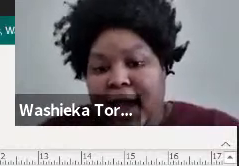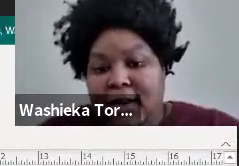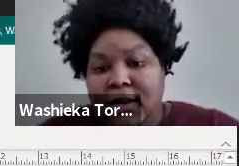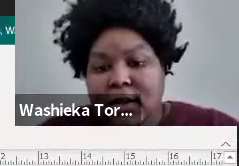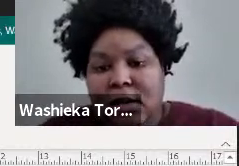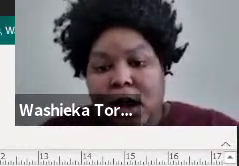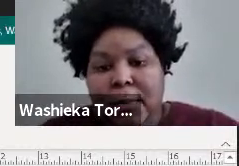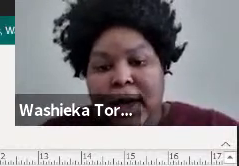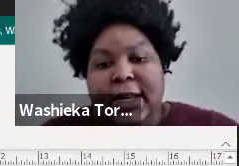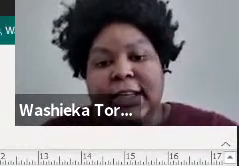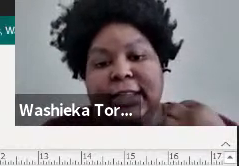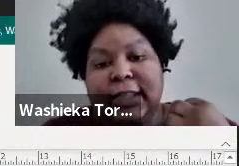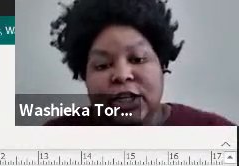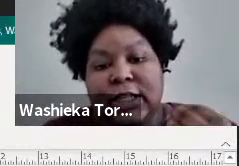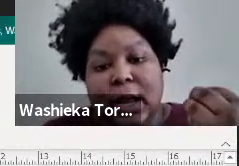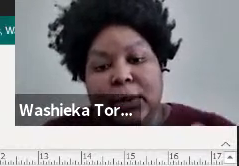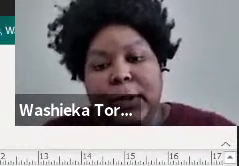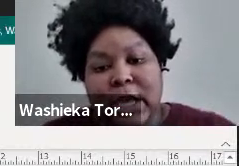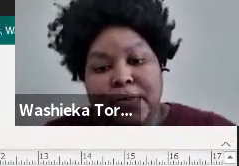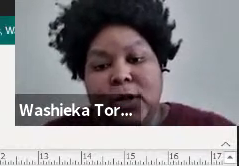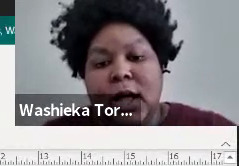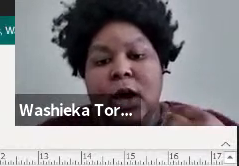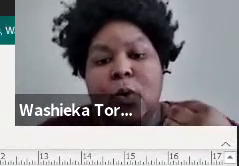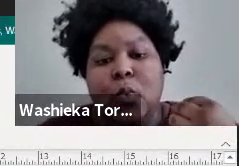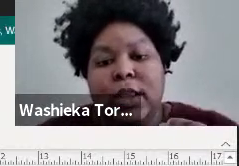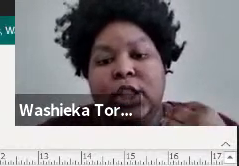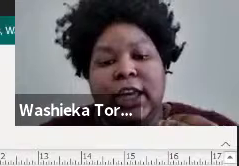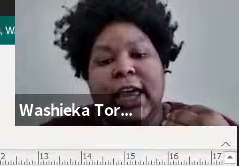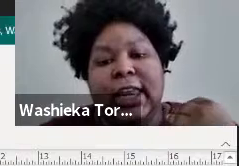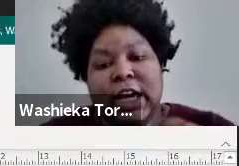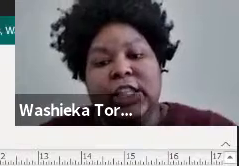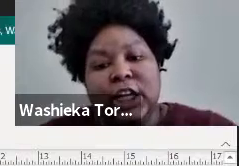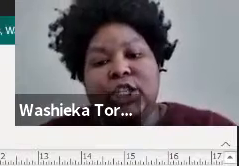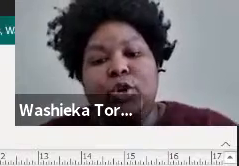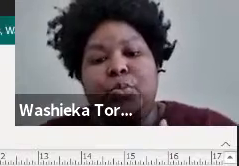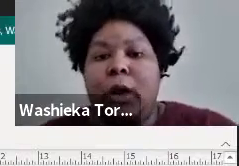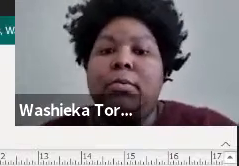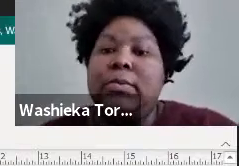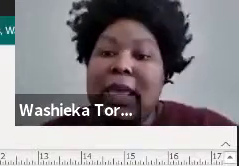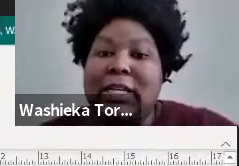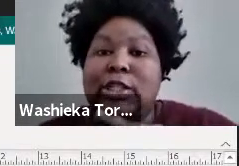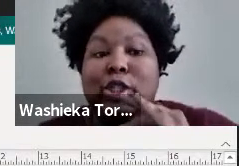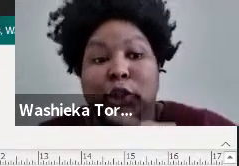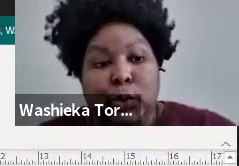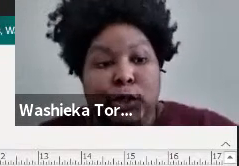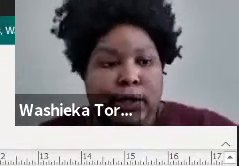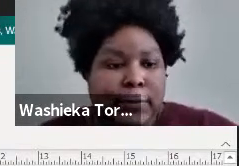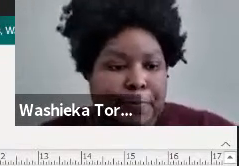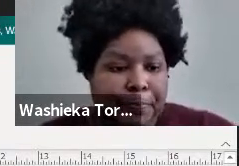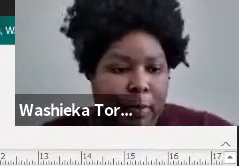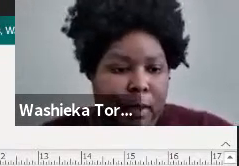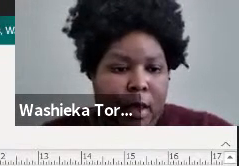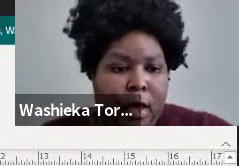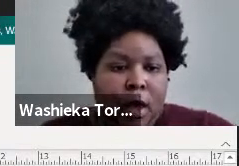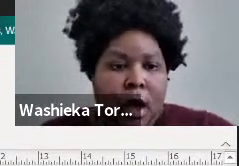at that. And it does center disabled people with looking at ecological problems and